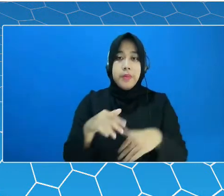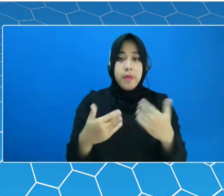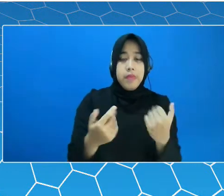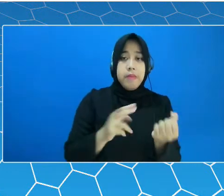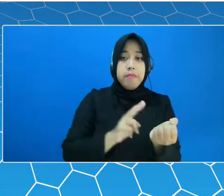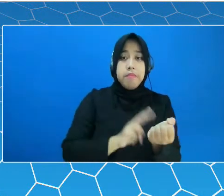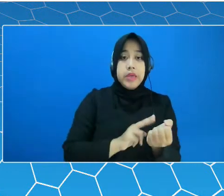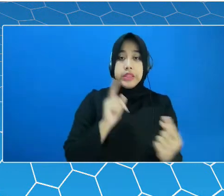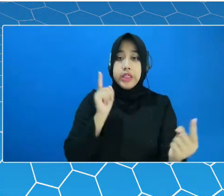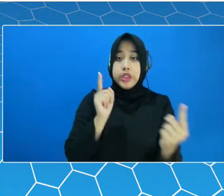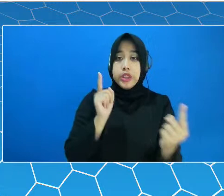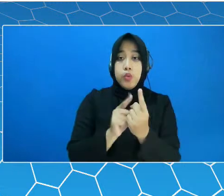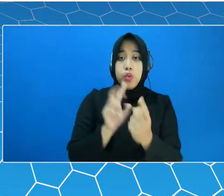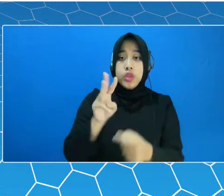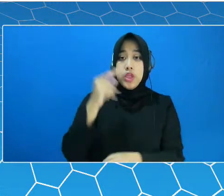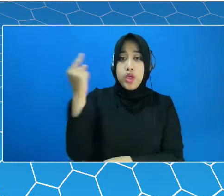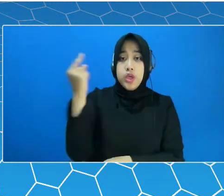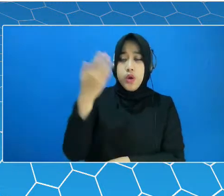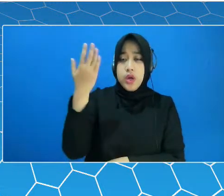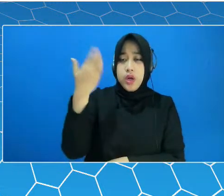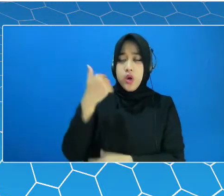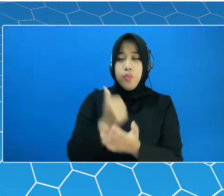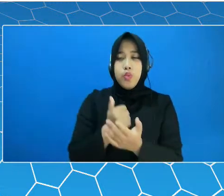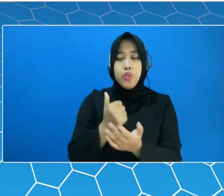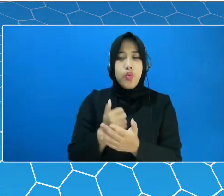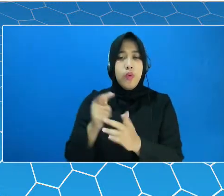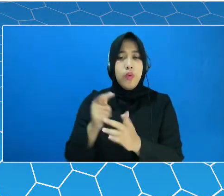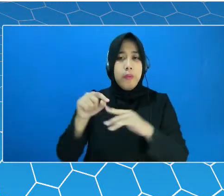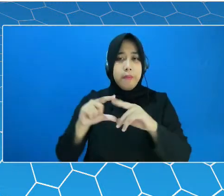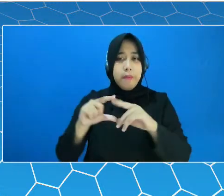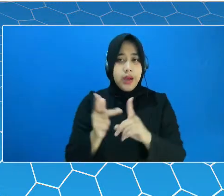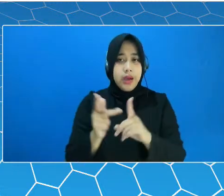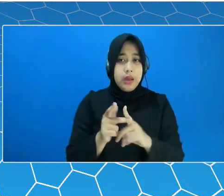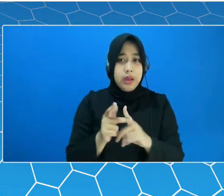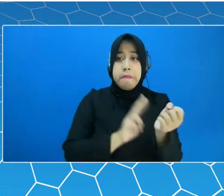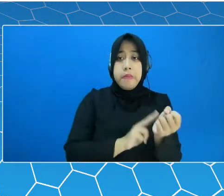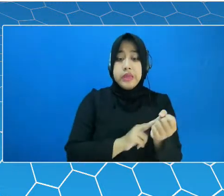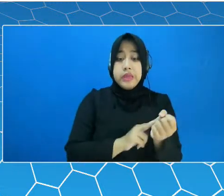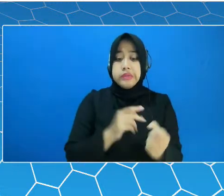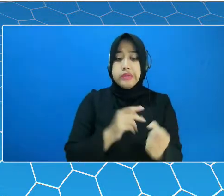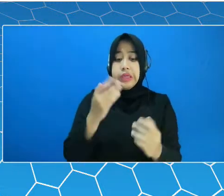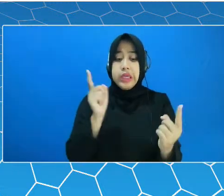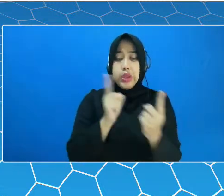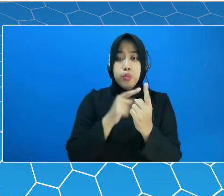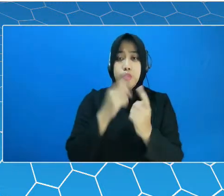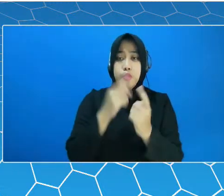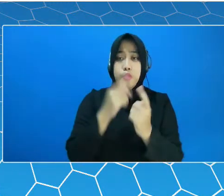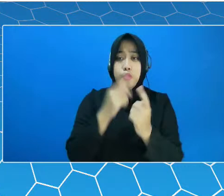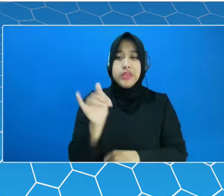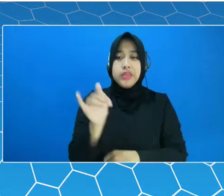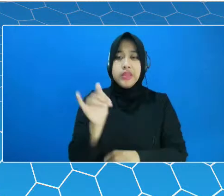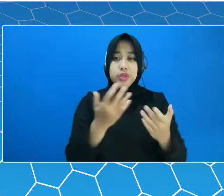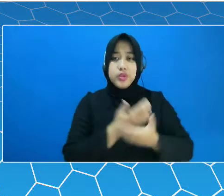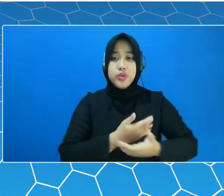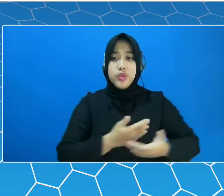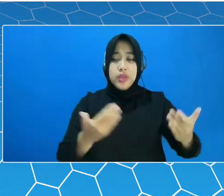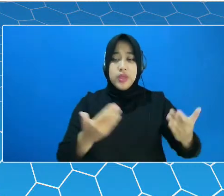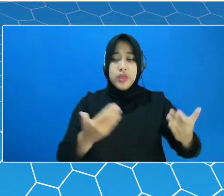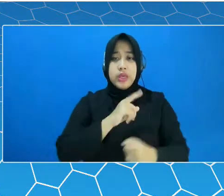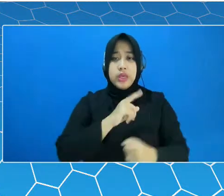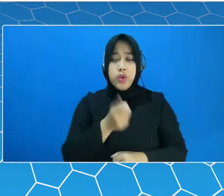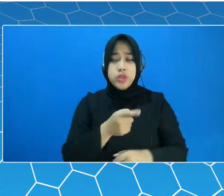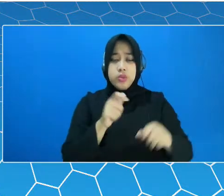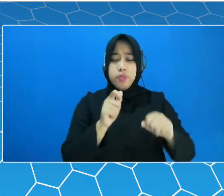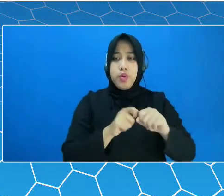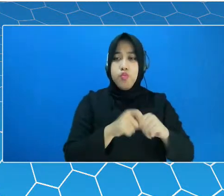a patient we saw yesterday, and vice versa as well. So we had to categorize all these patients very quickly as to